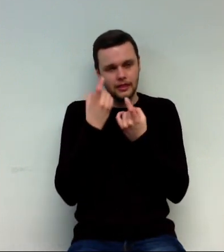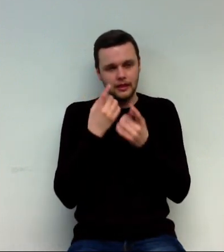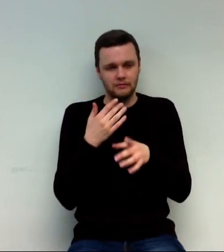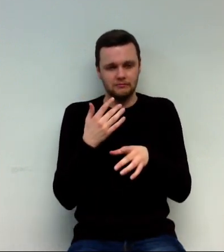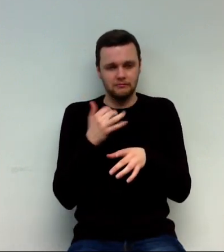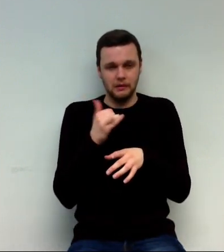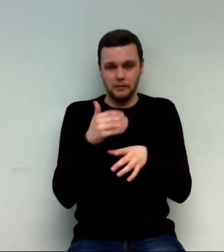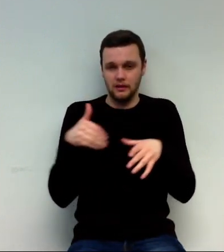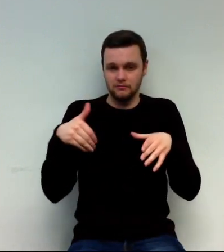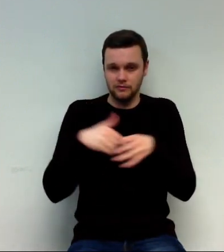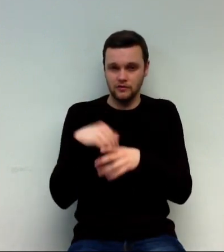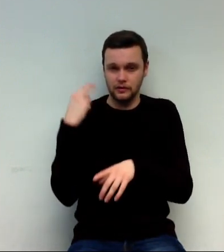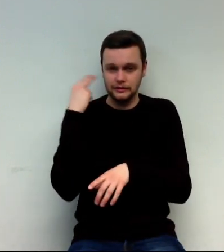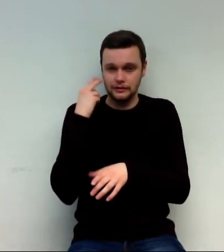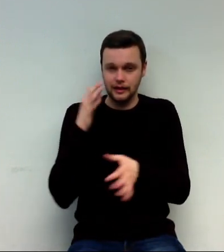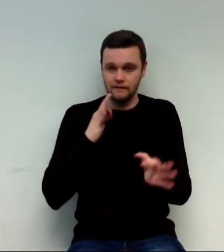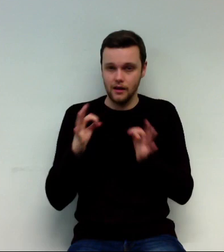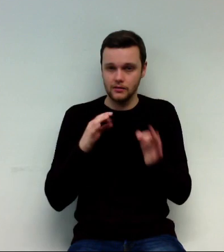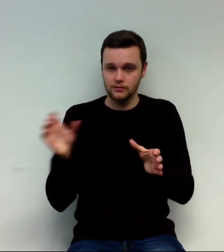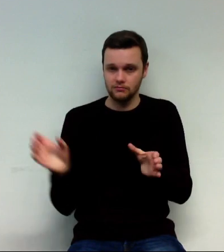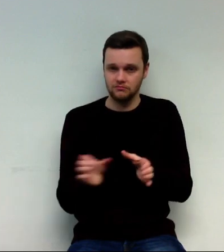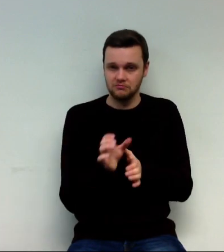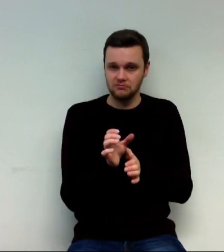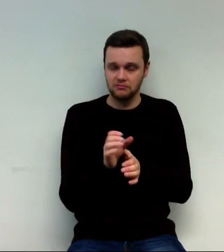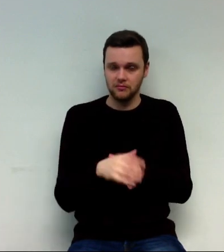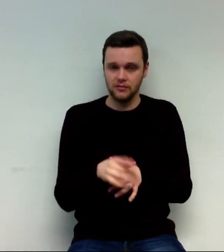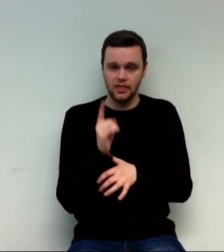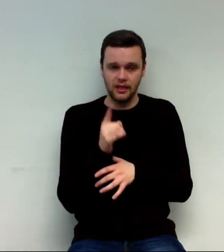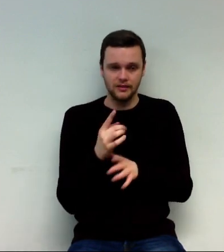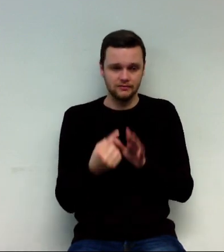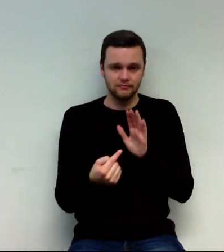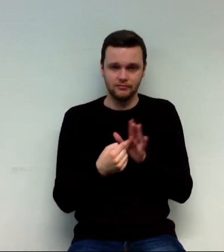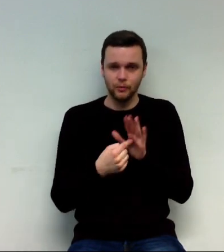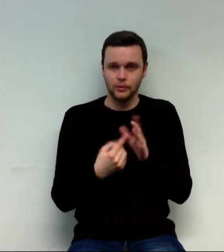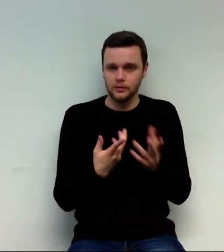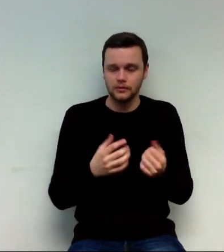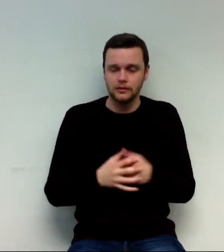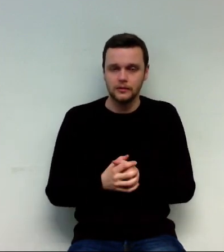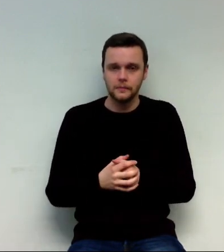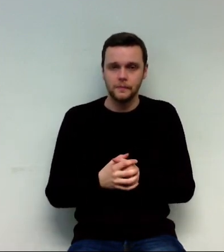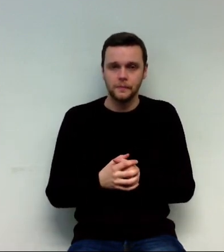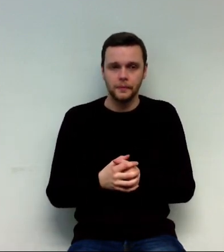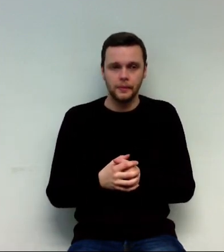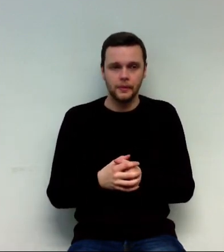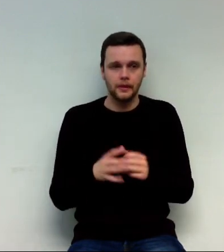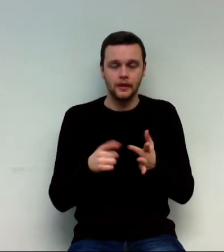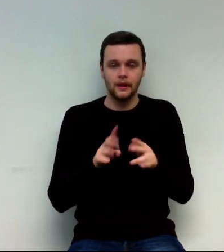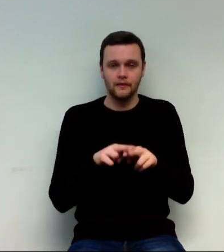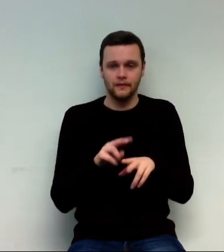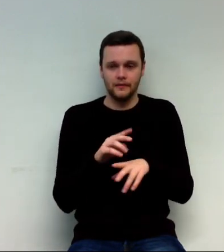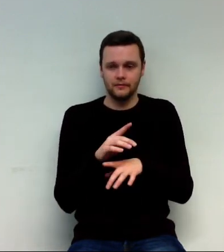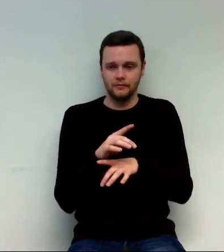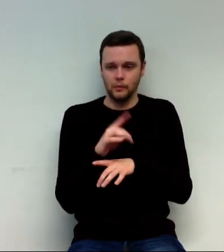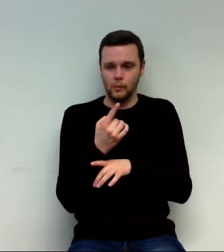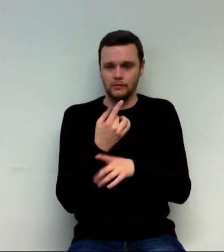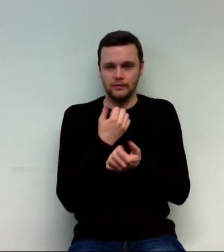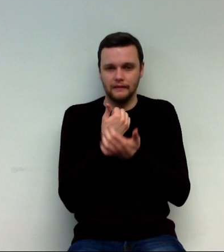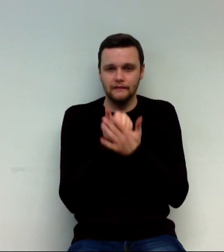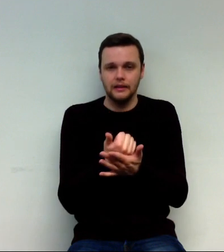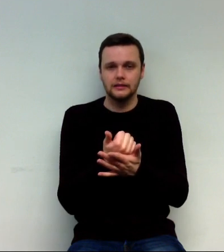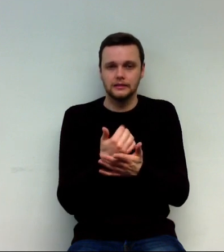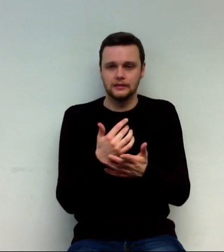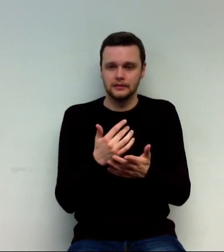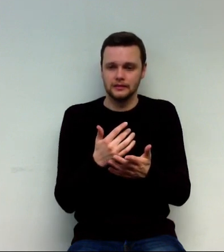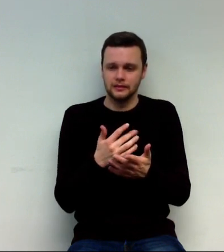deaf actors in this role as well. That would be the main thing. If we were to give like one piece of advice, it's